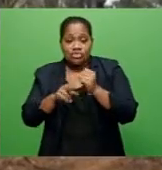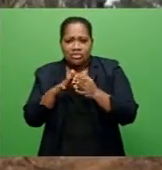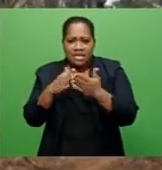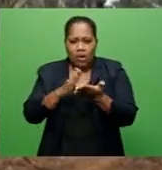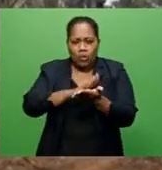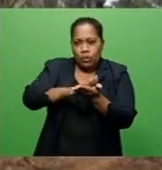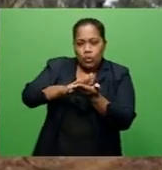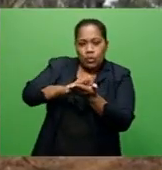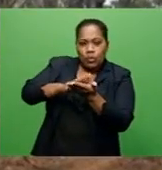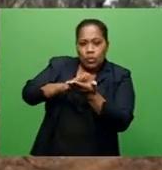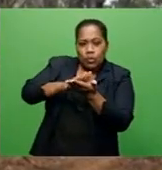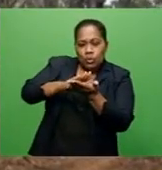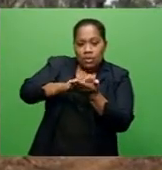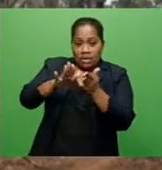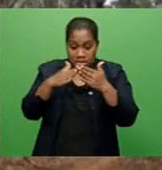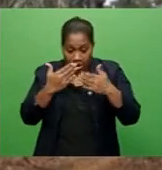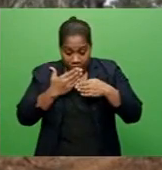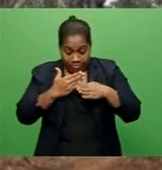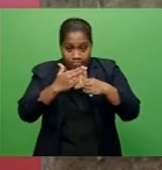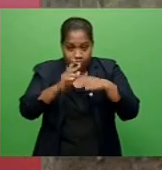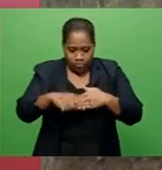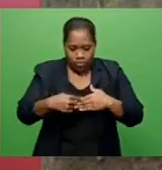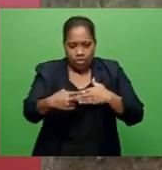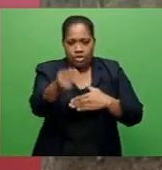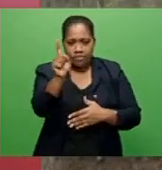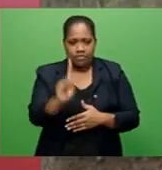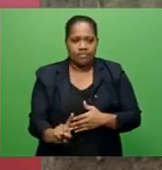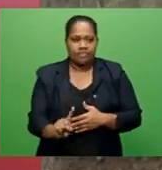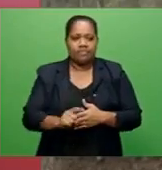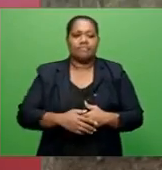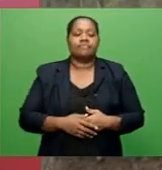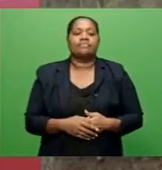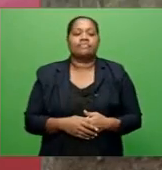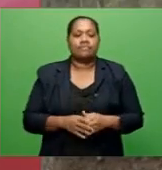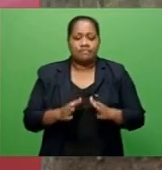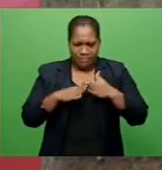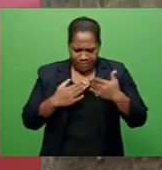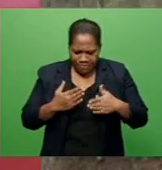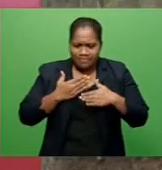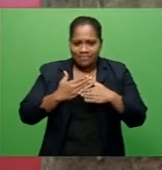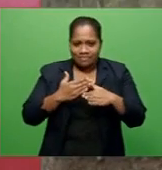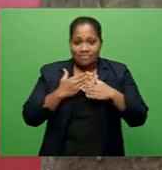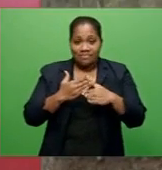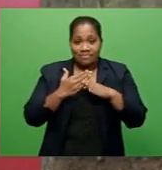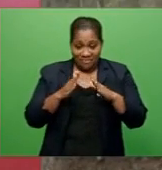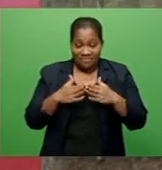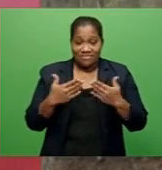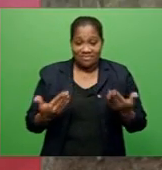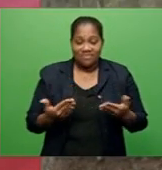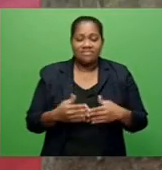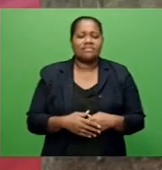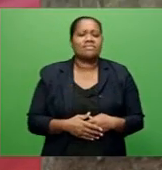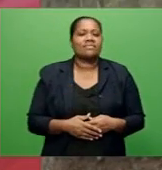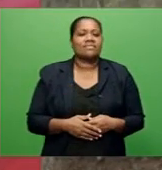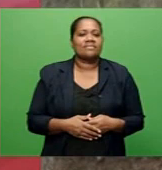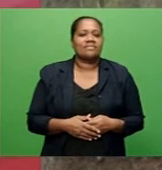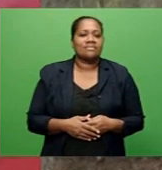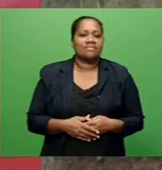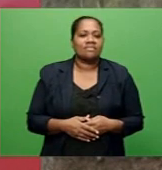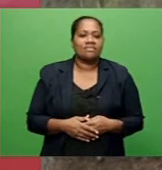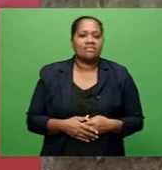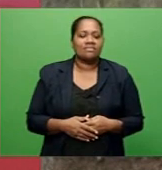the groundworks continued today. We're just working on it now on plans to get the